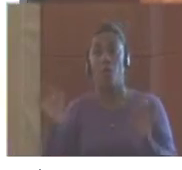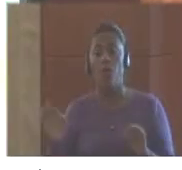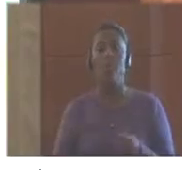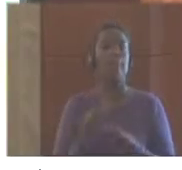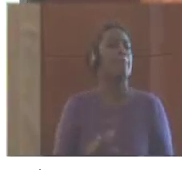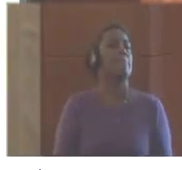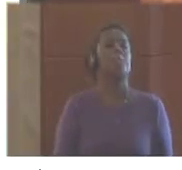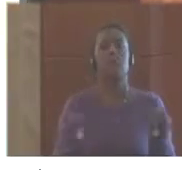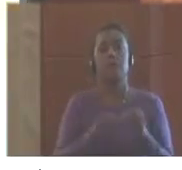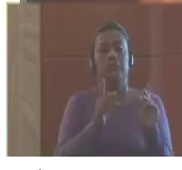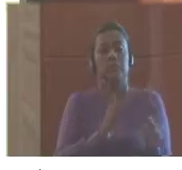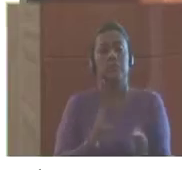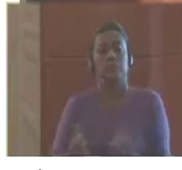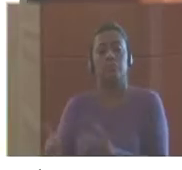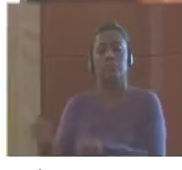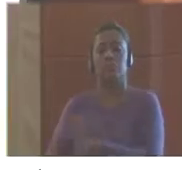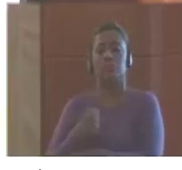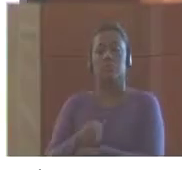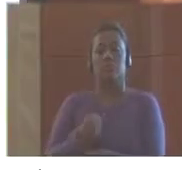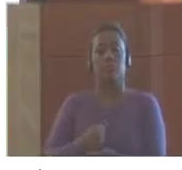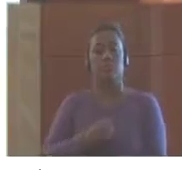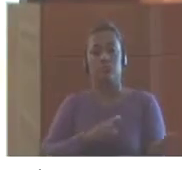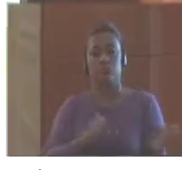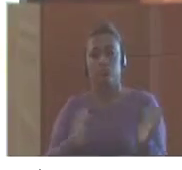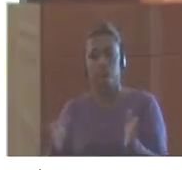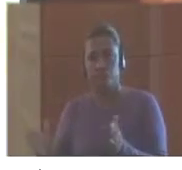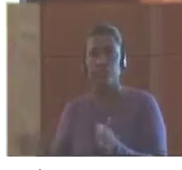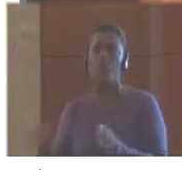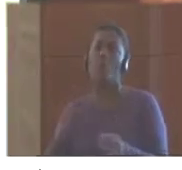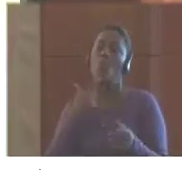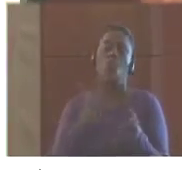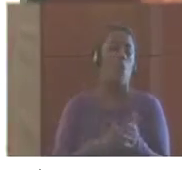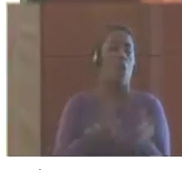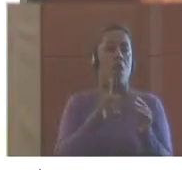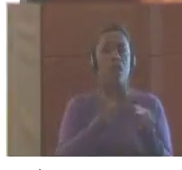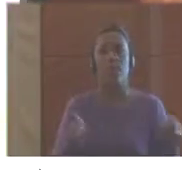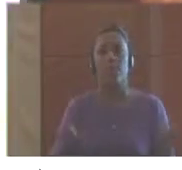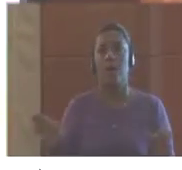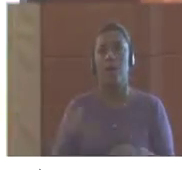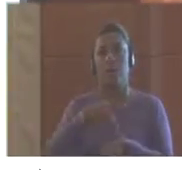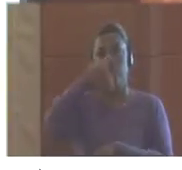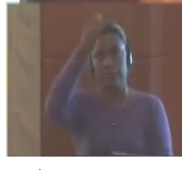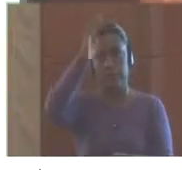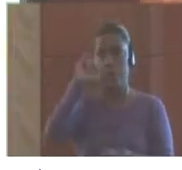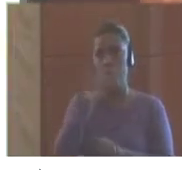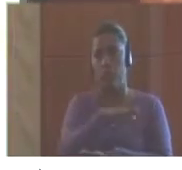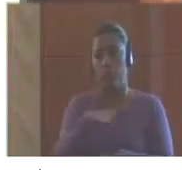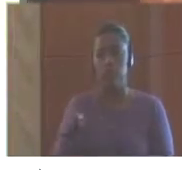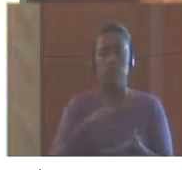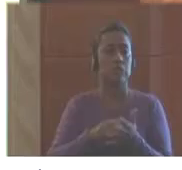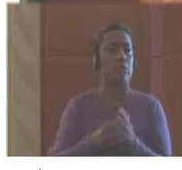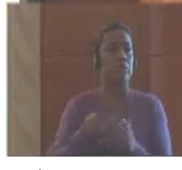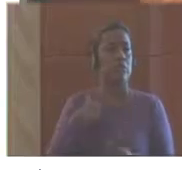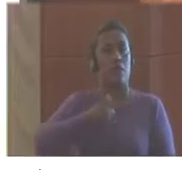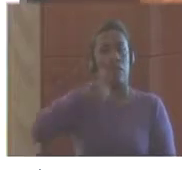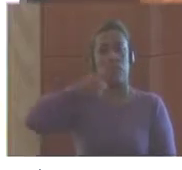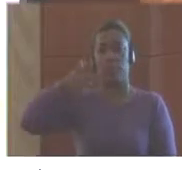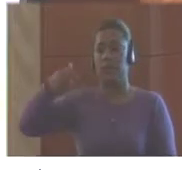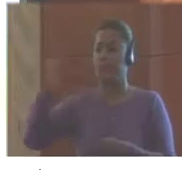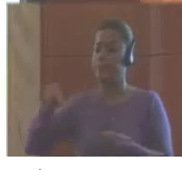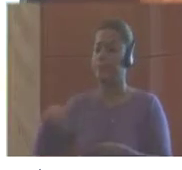one is to assess implementation, which we have seen here. We are actually having horizontal,